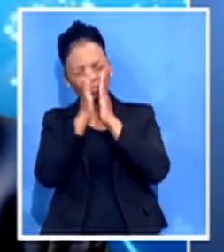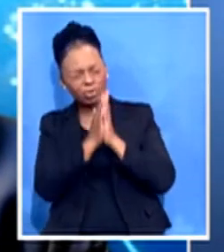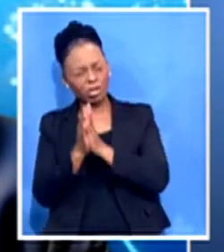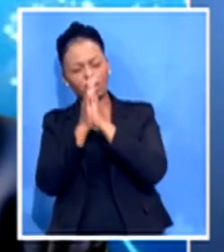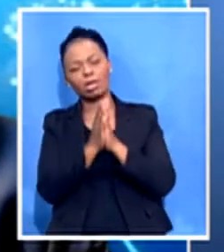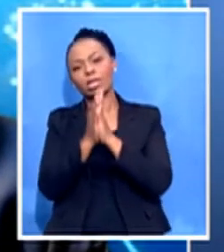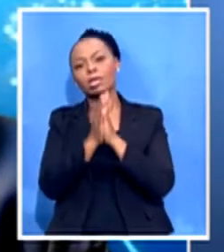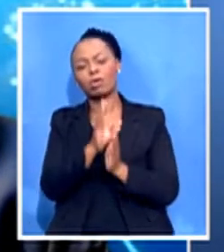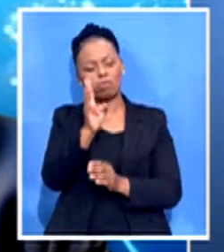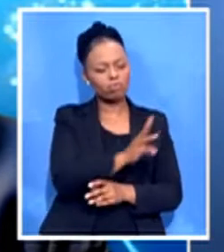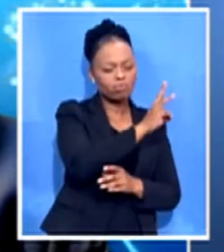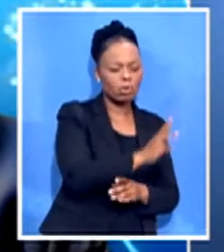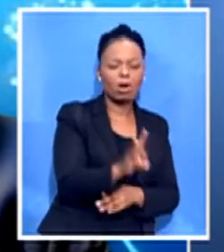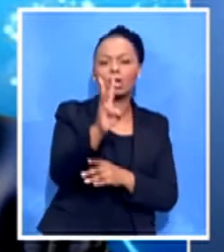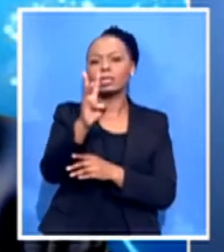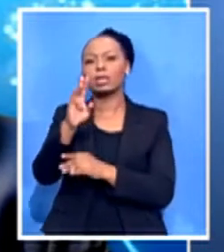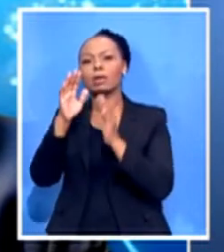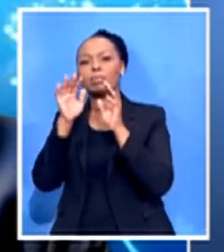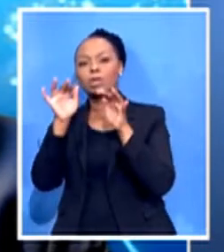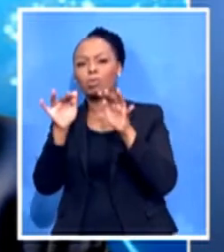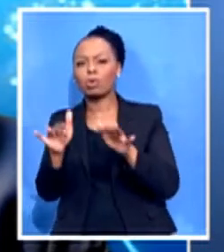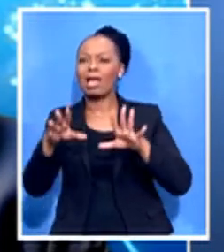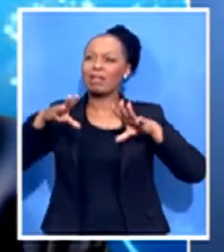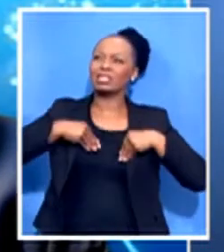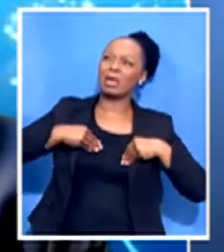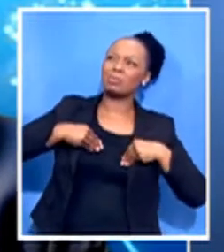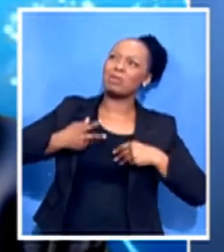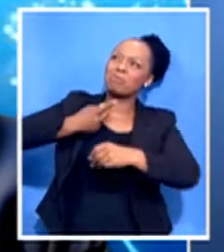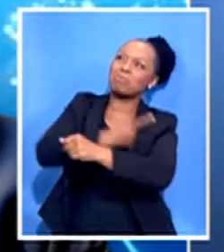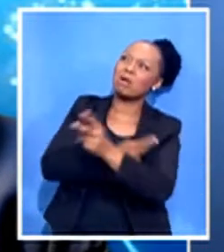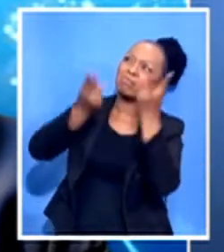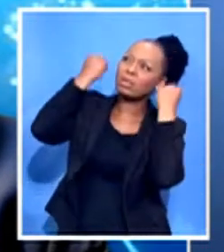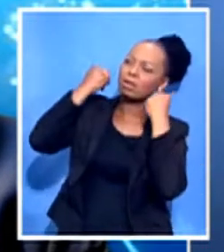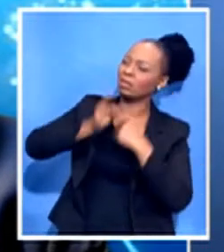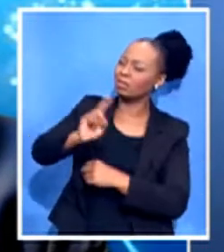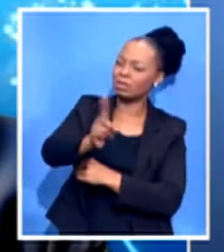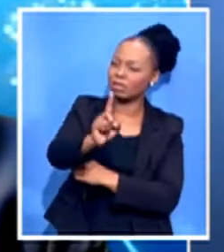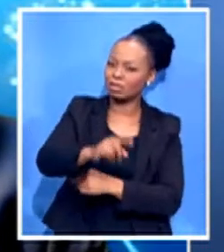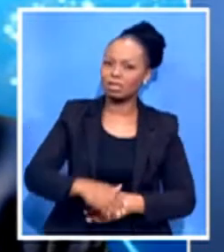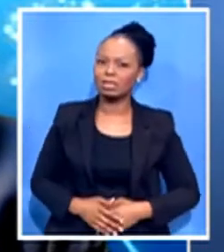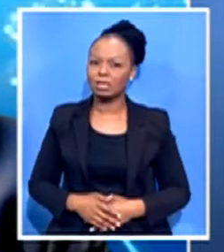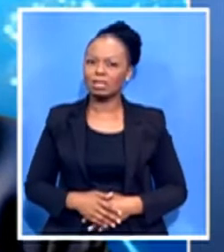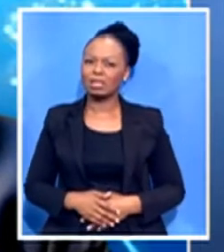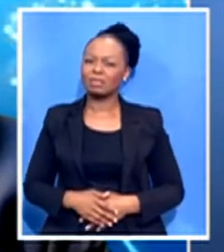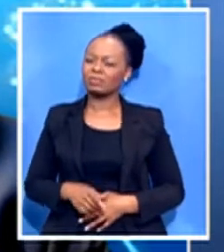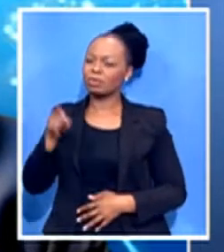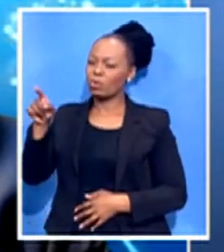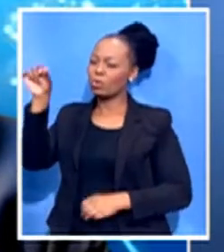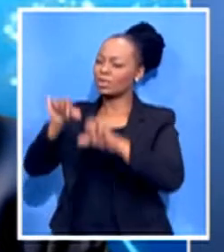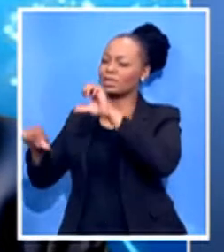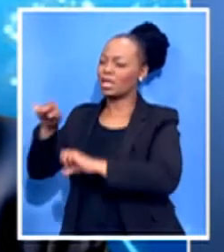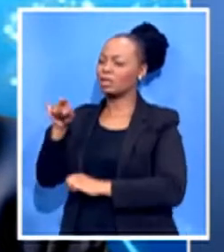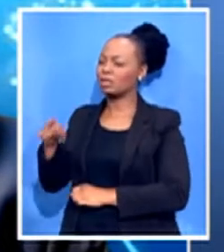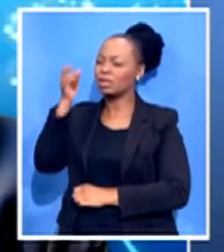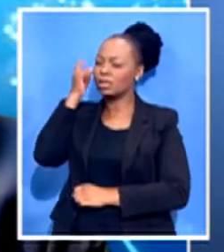take whatever vaccine is presented to them. What's the conversation in the science space about such pronouncements by